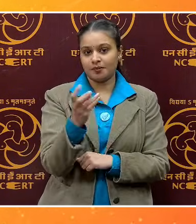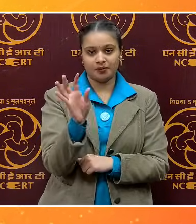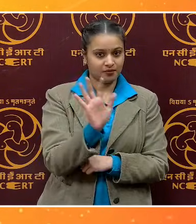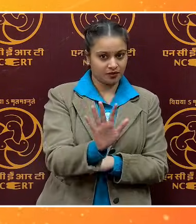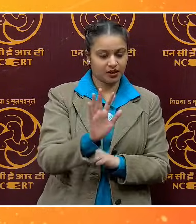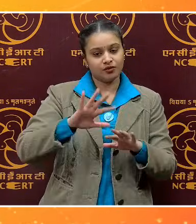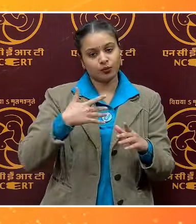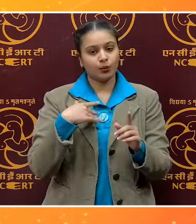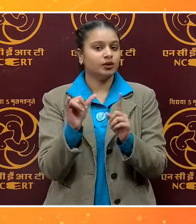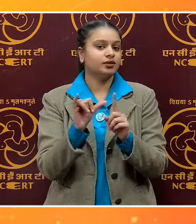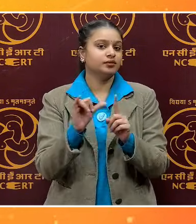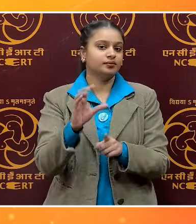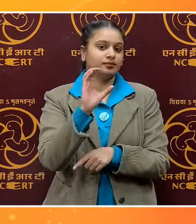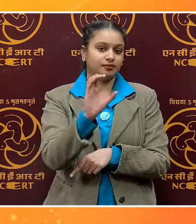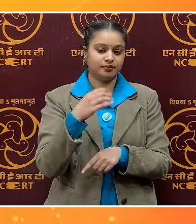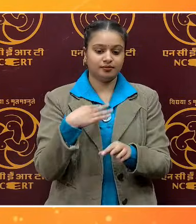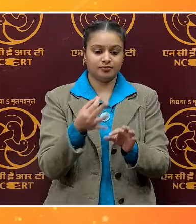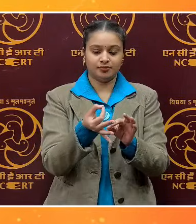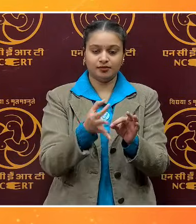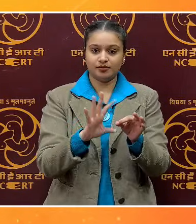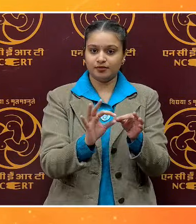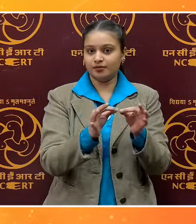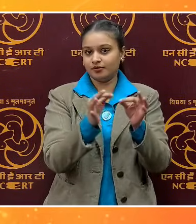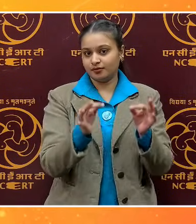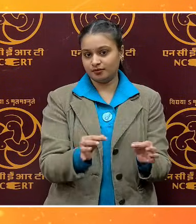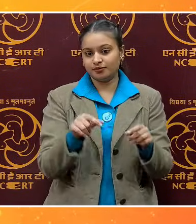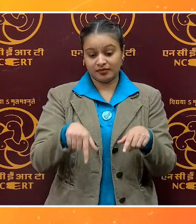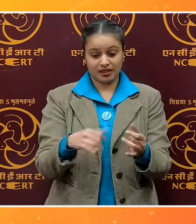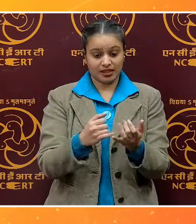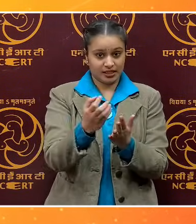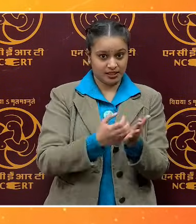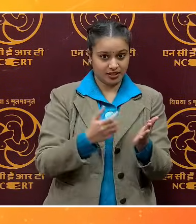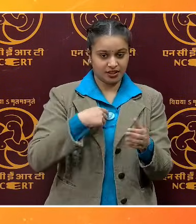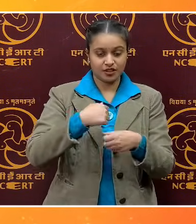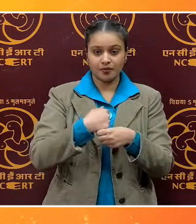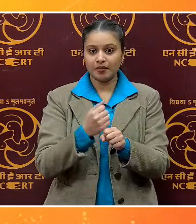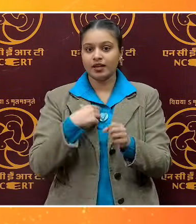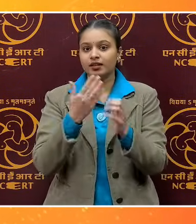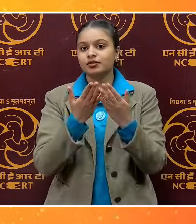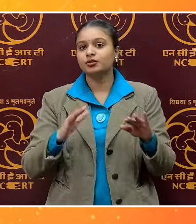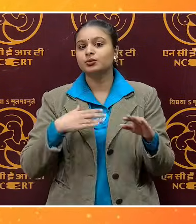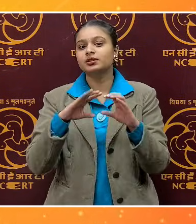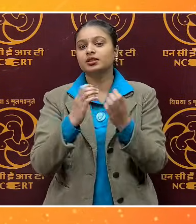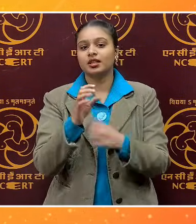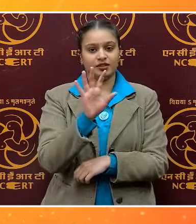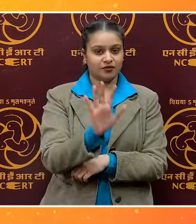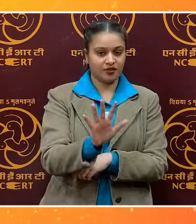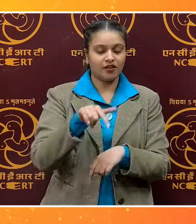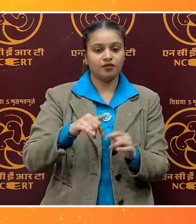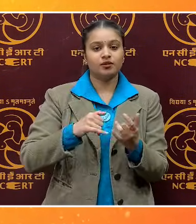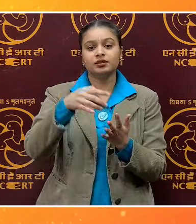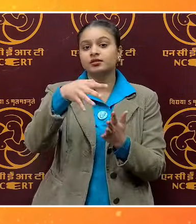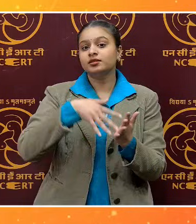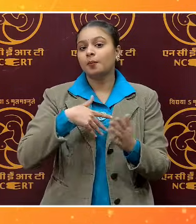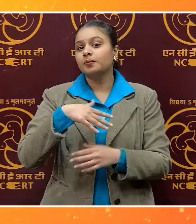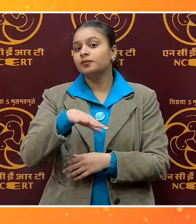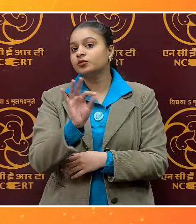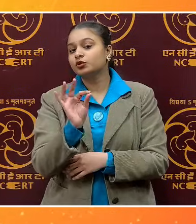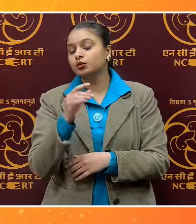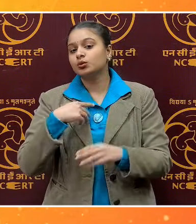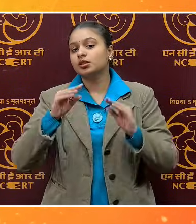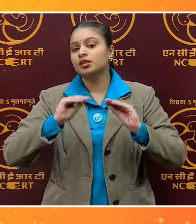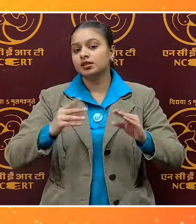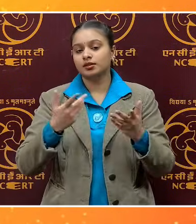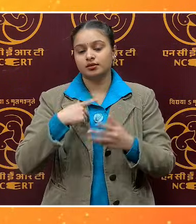also on our YouTube handle NCERT Official. This session is meant for the students of class 5 and the subject that we are taking up today